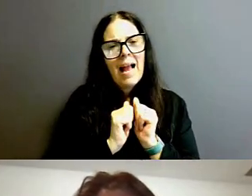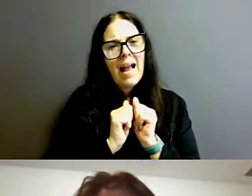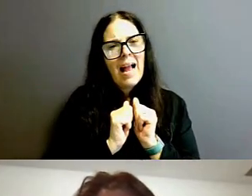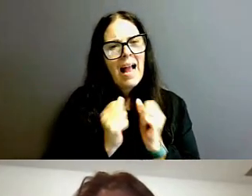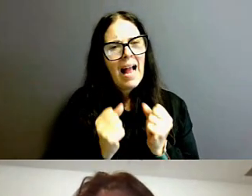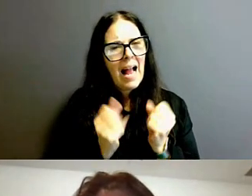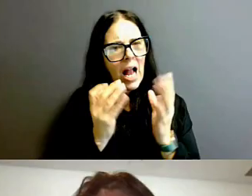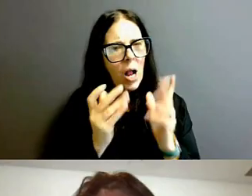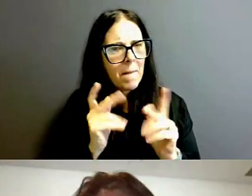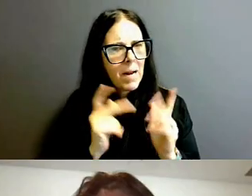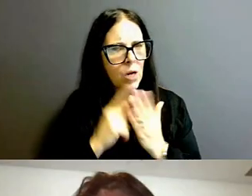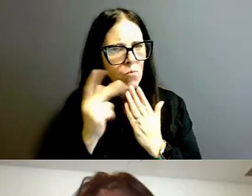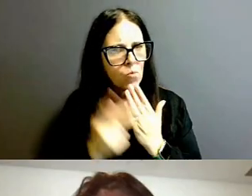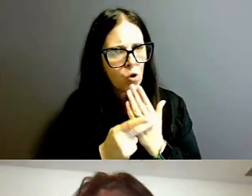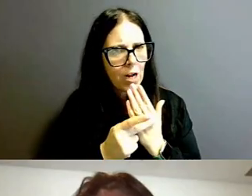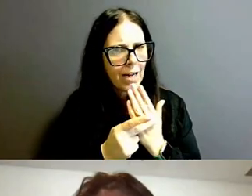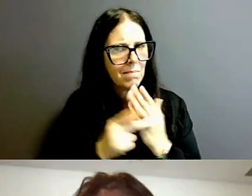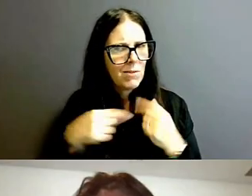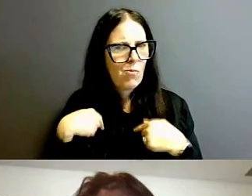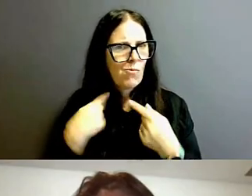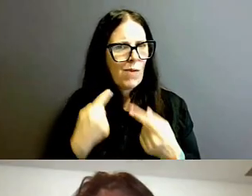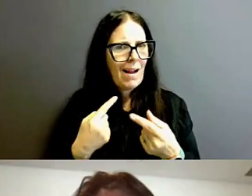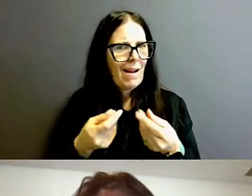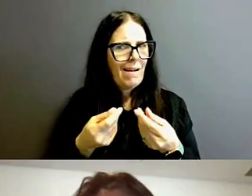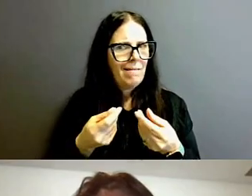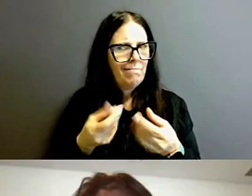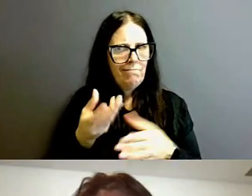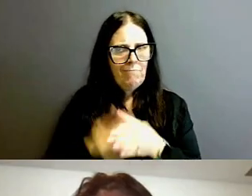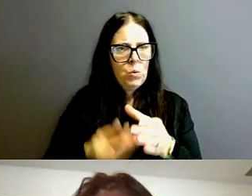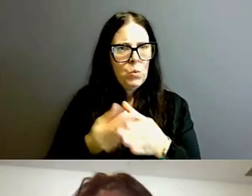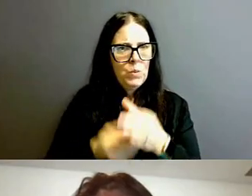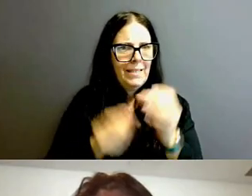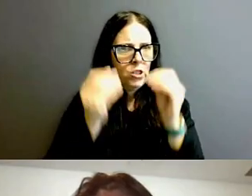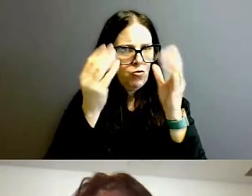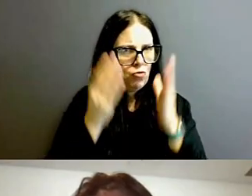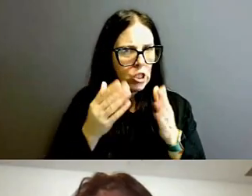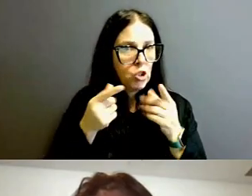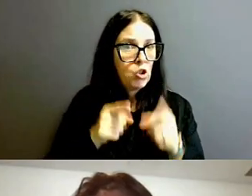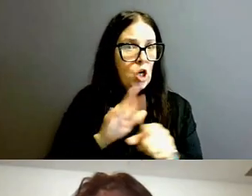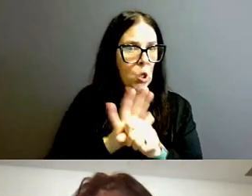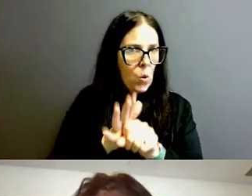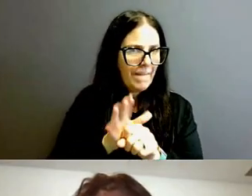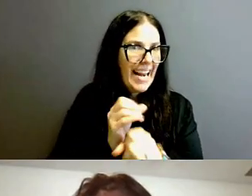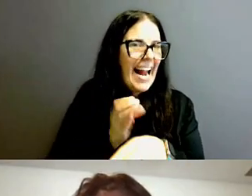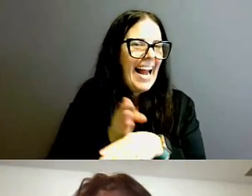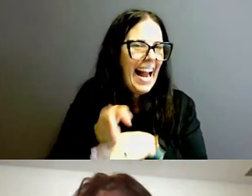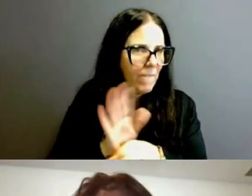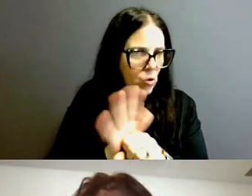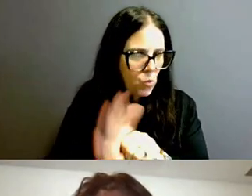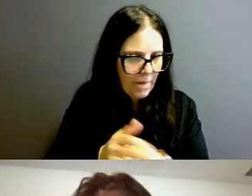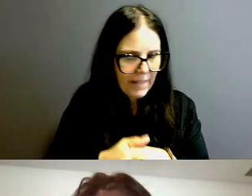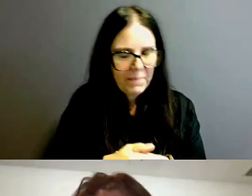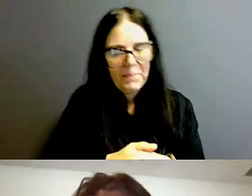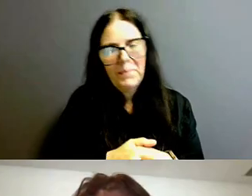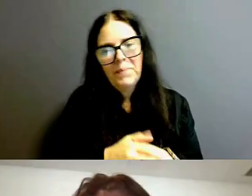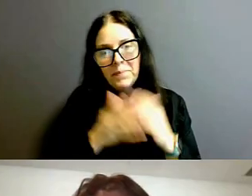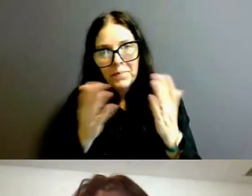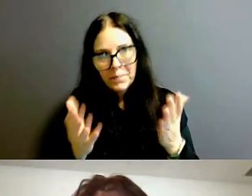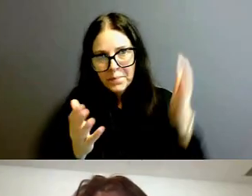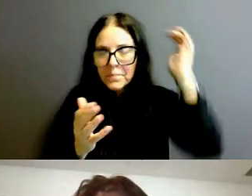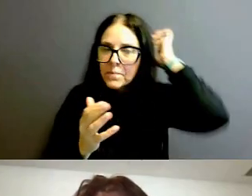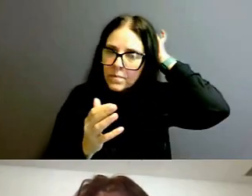many programs were losing instructors during COVID and right after COVID. So having to